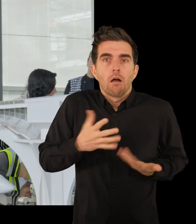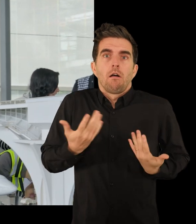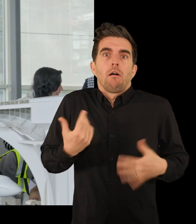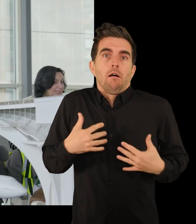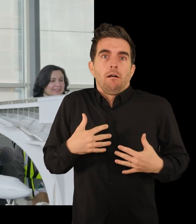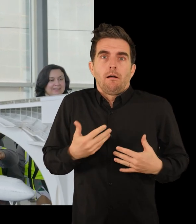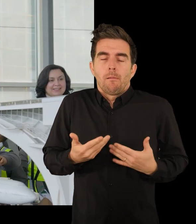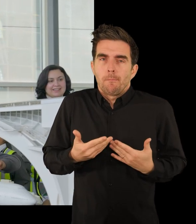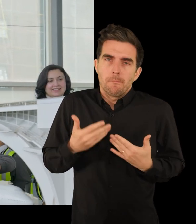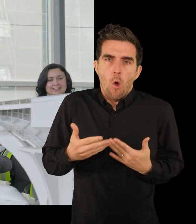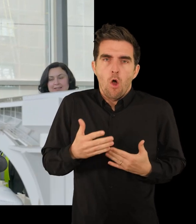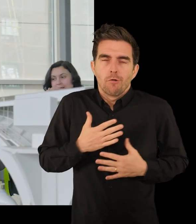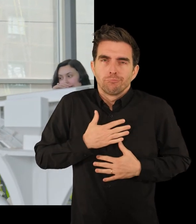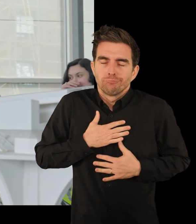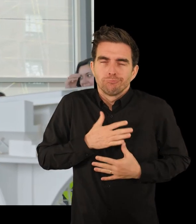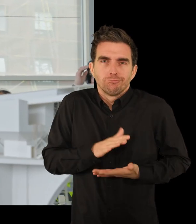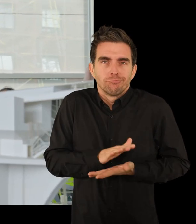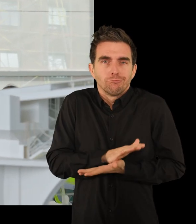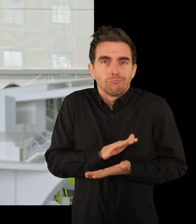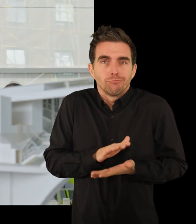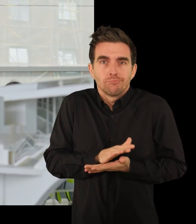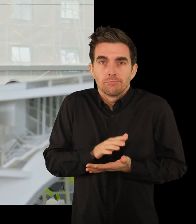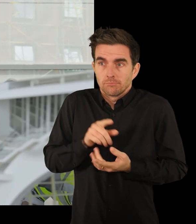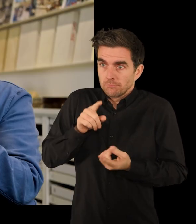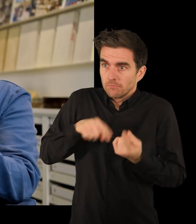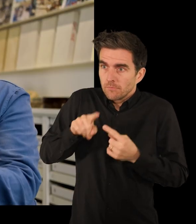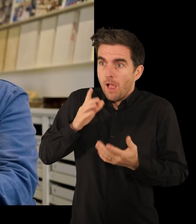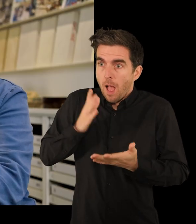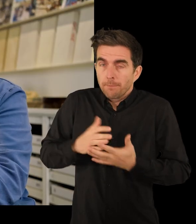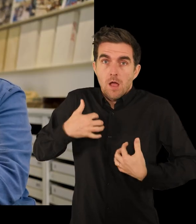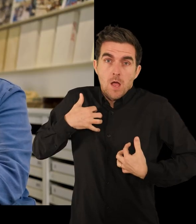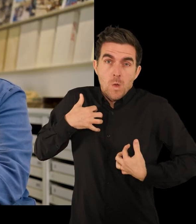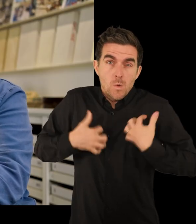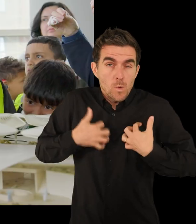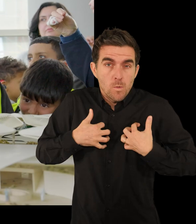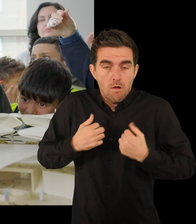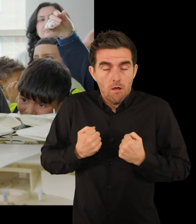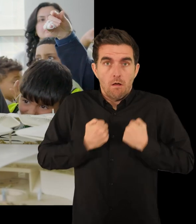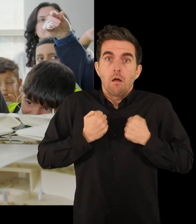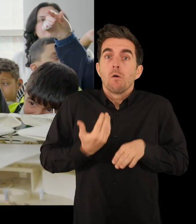But it's an extra present to us when we see people who are excited about our work.